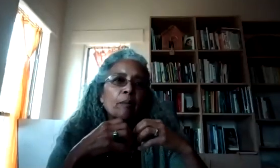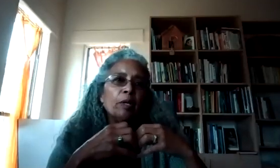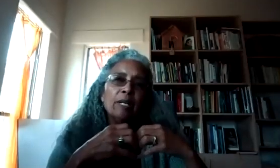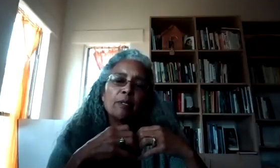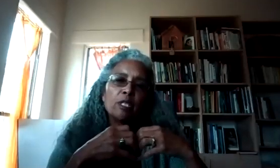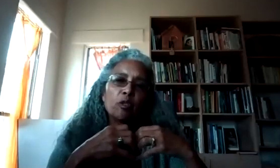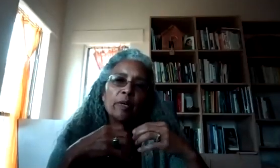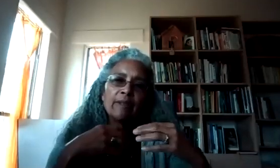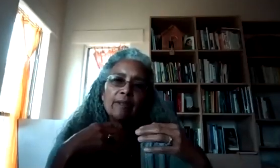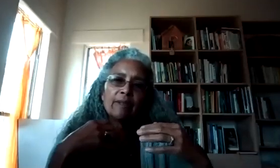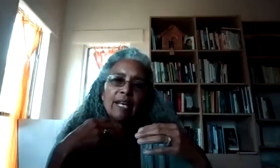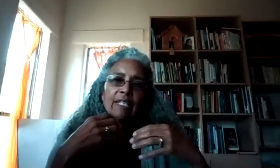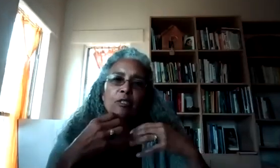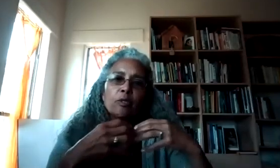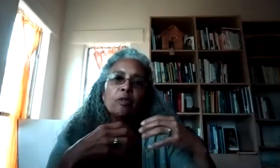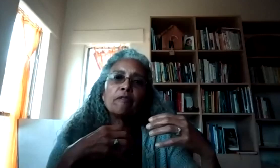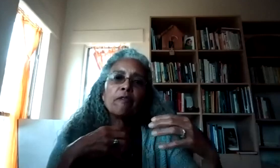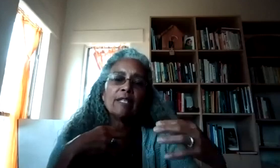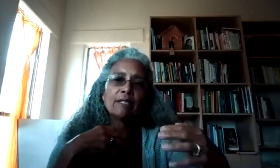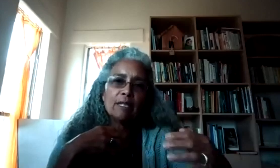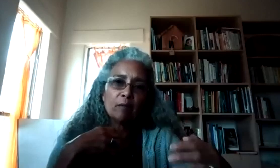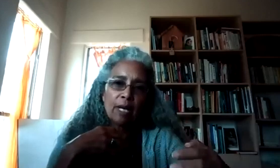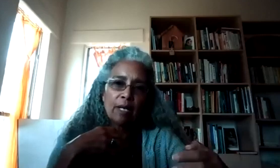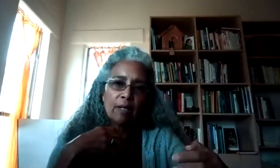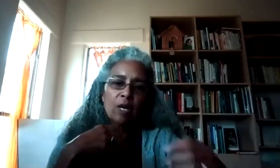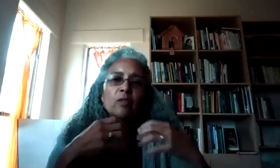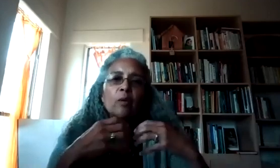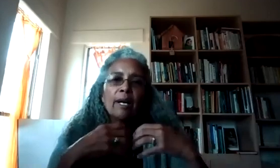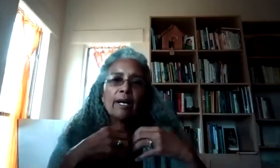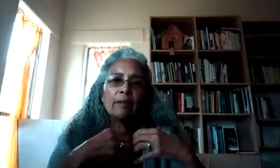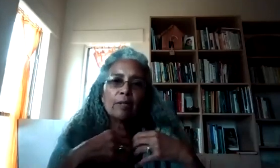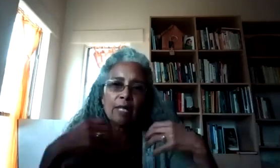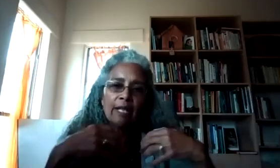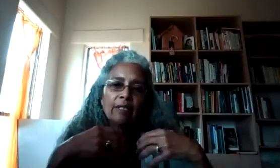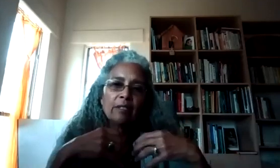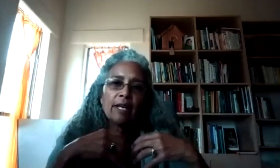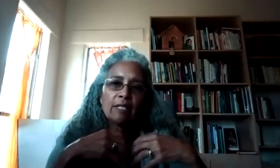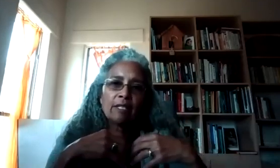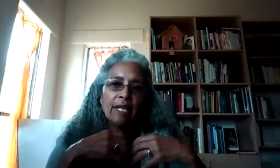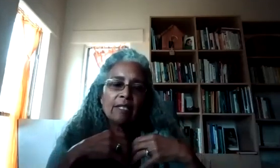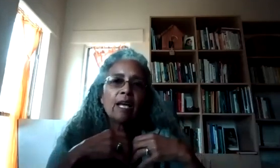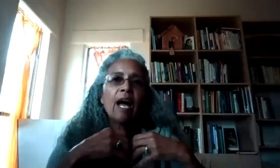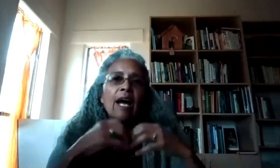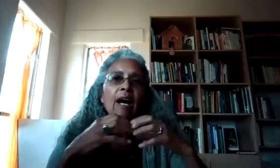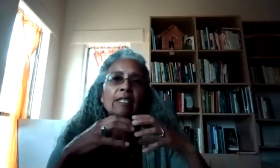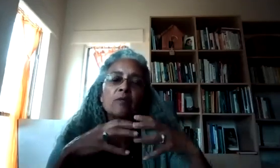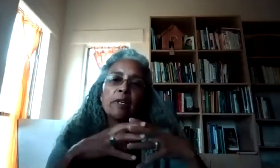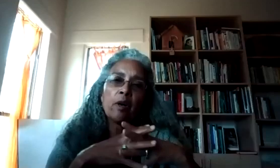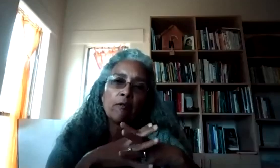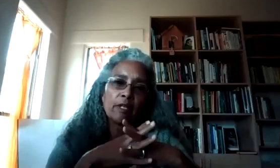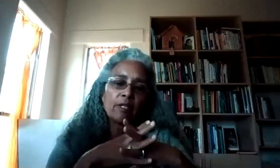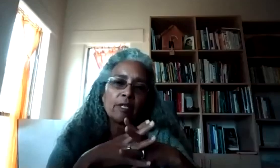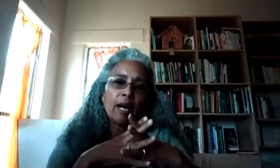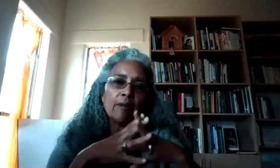are put in a position where they need to defend themselves. So where I reside in the United States, it is